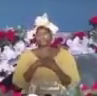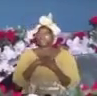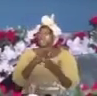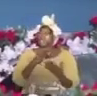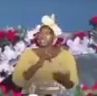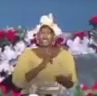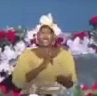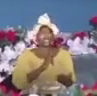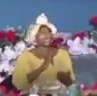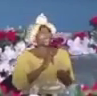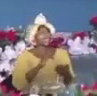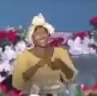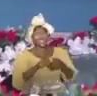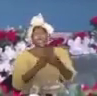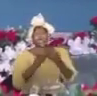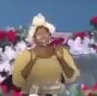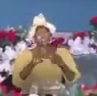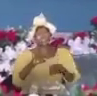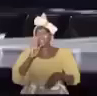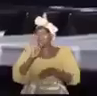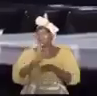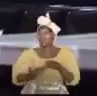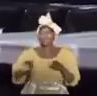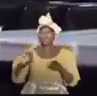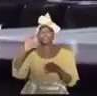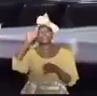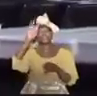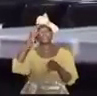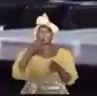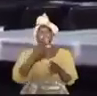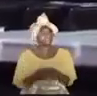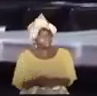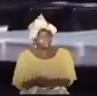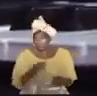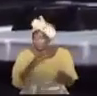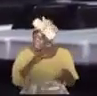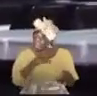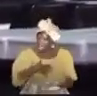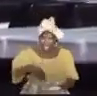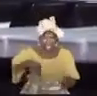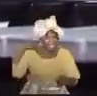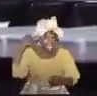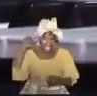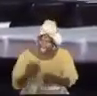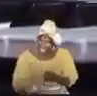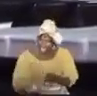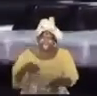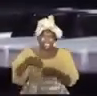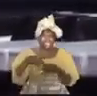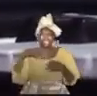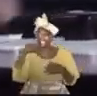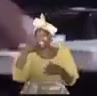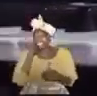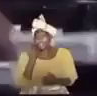How can I call on your name and end up in shame?